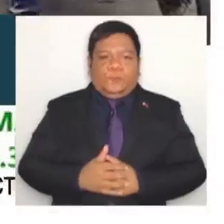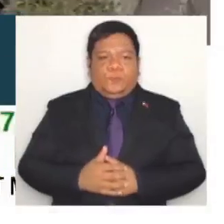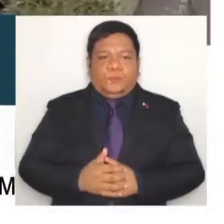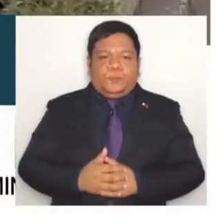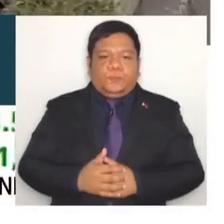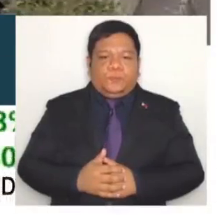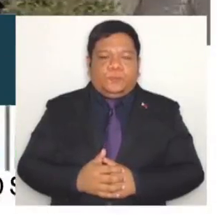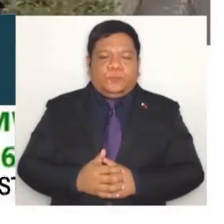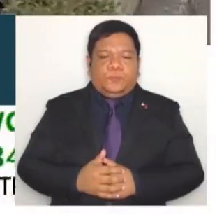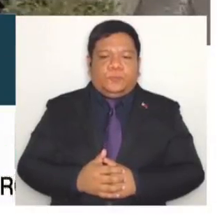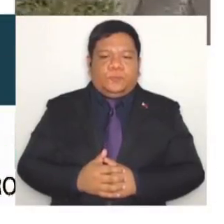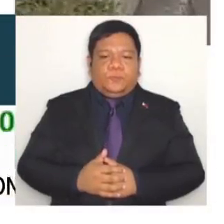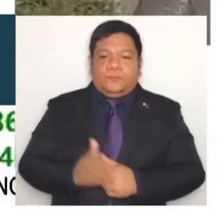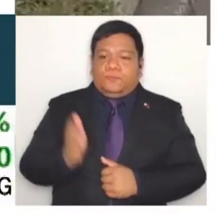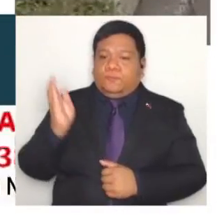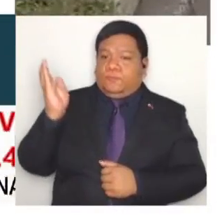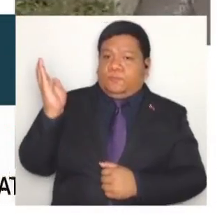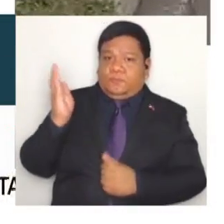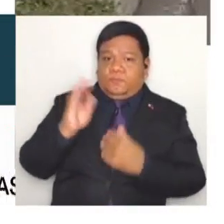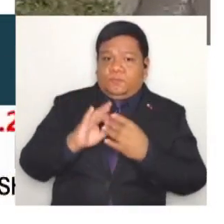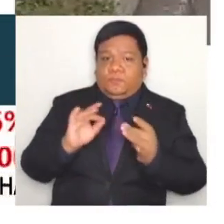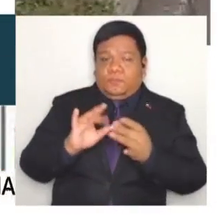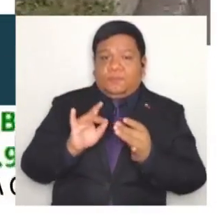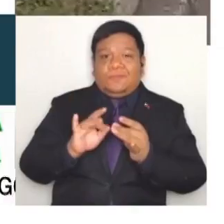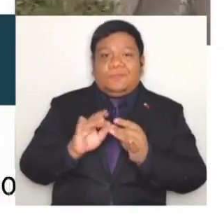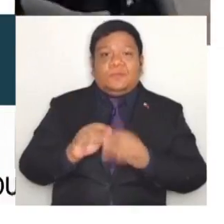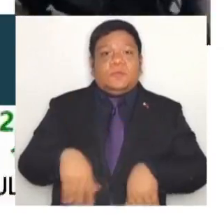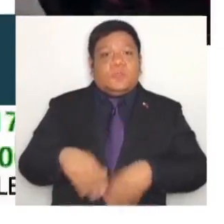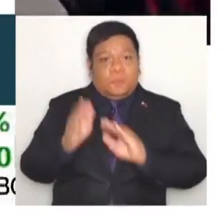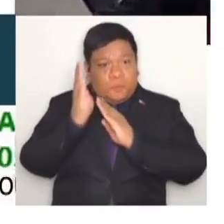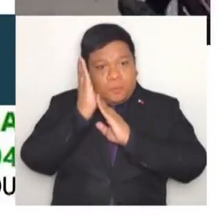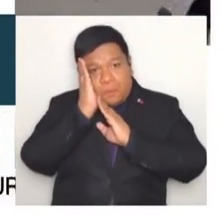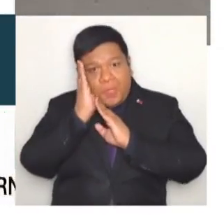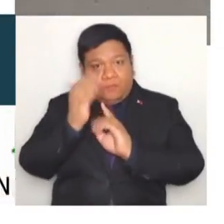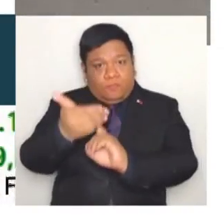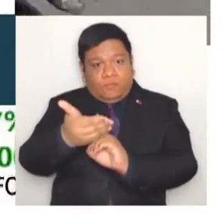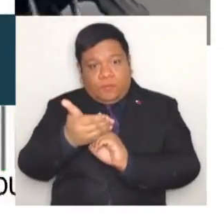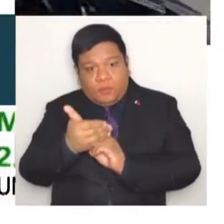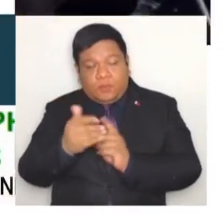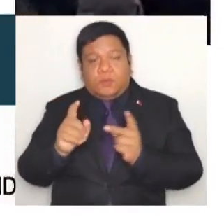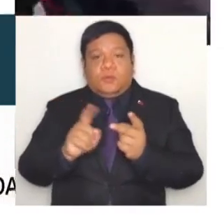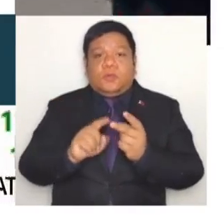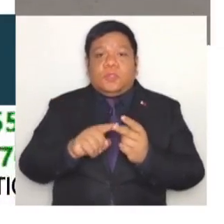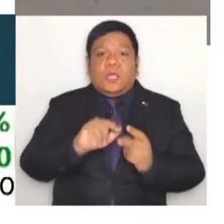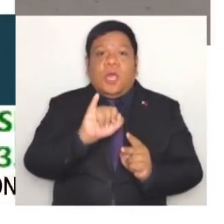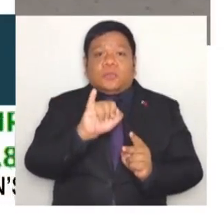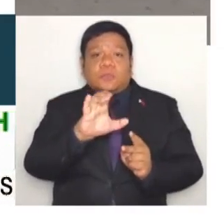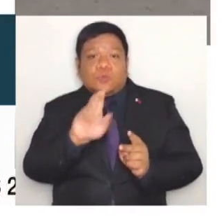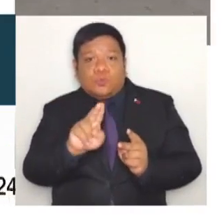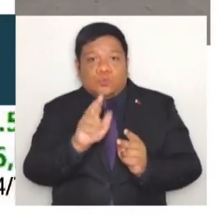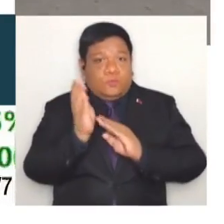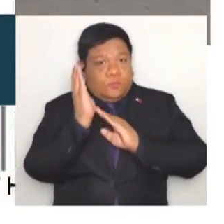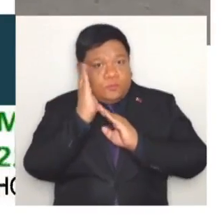The isolation beds and both the isolation and the ICU beds